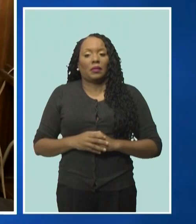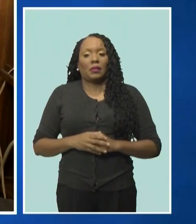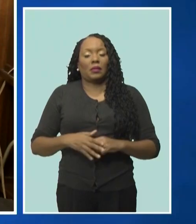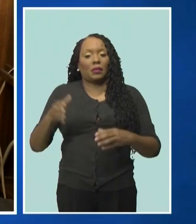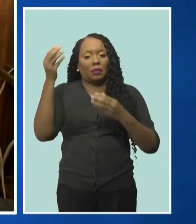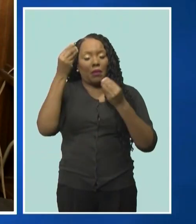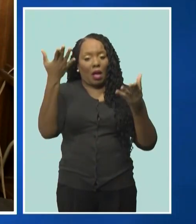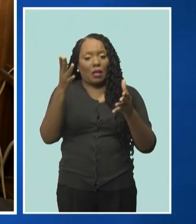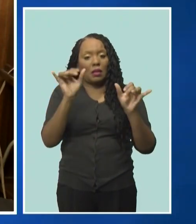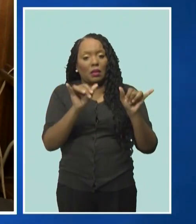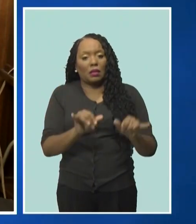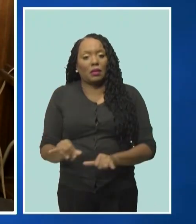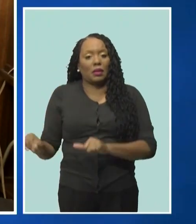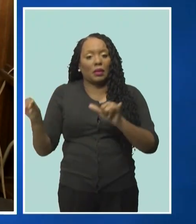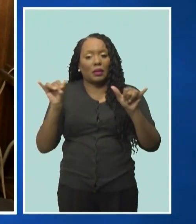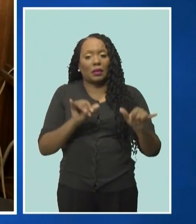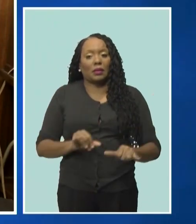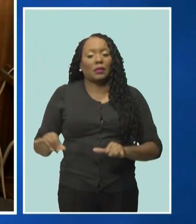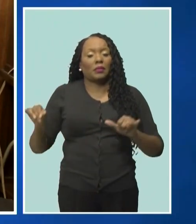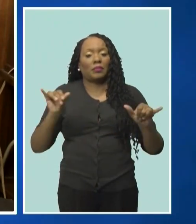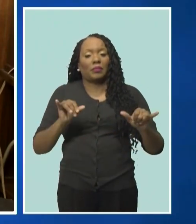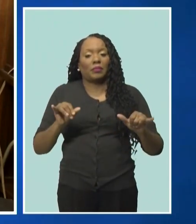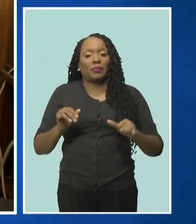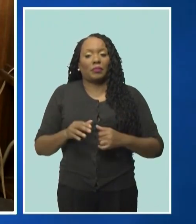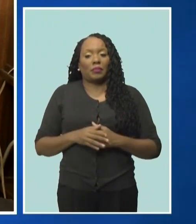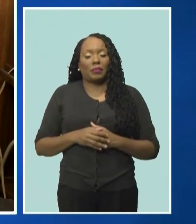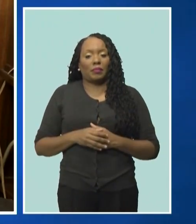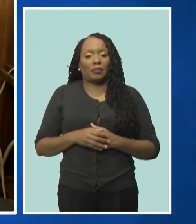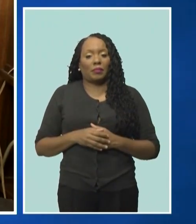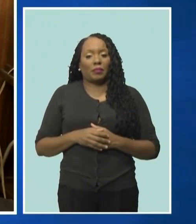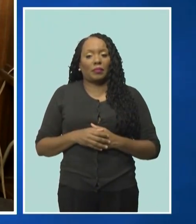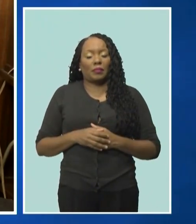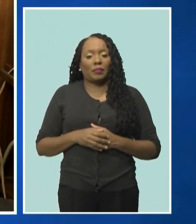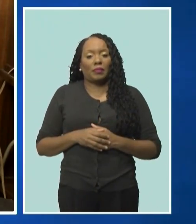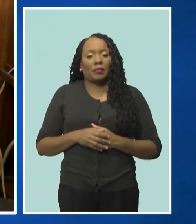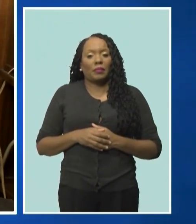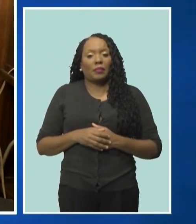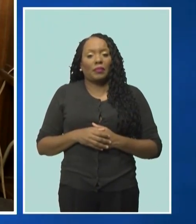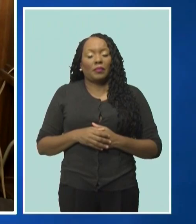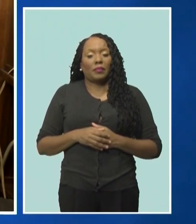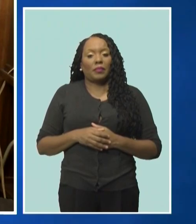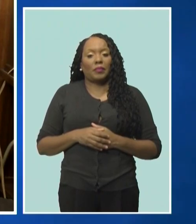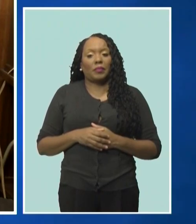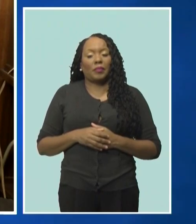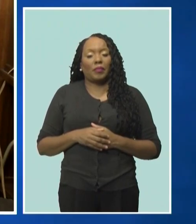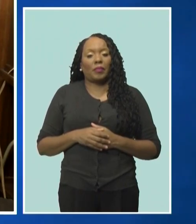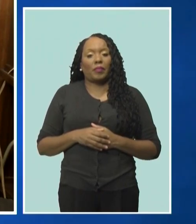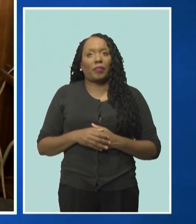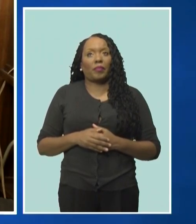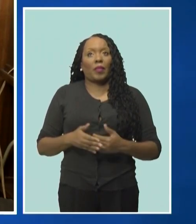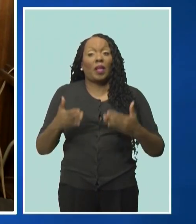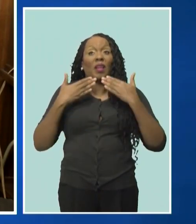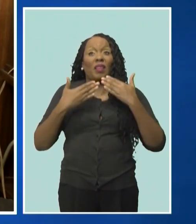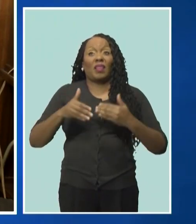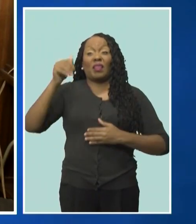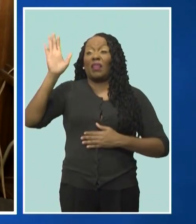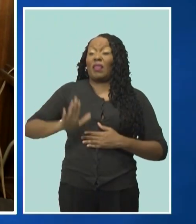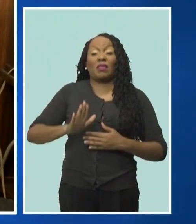the same. And we thank God for those who would have heard that